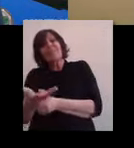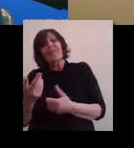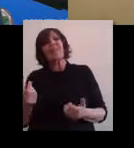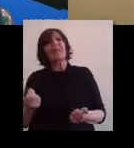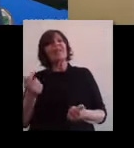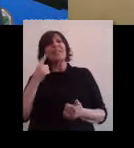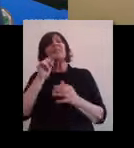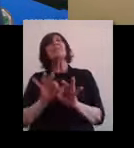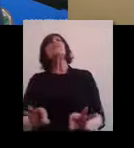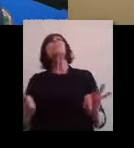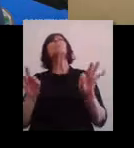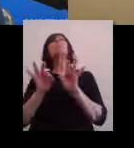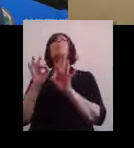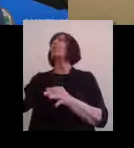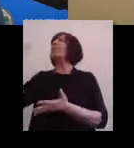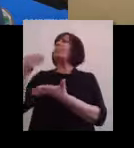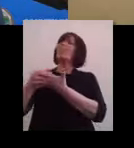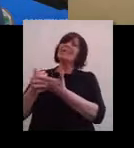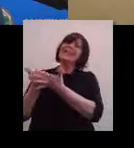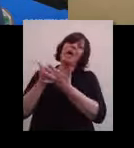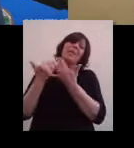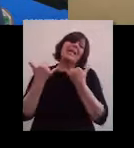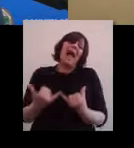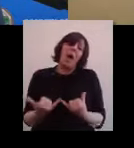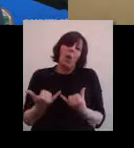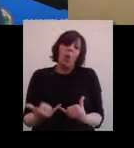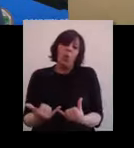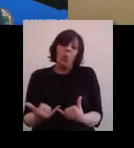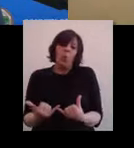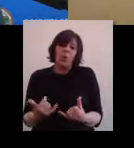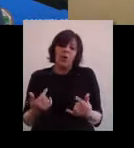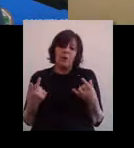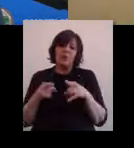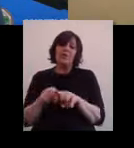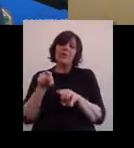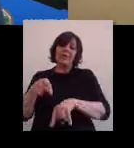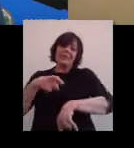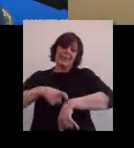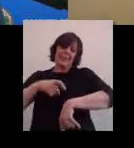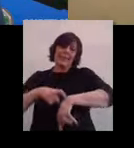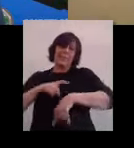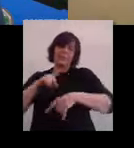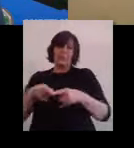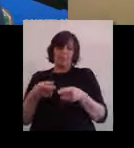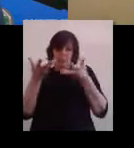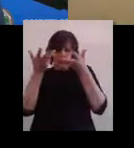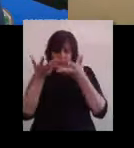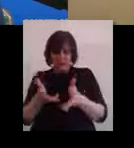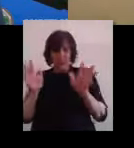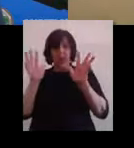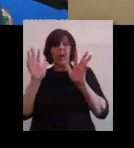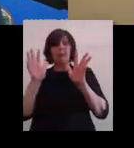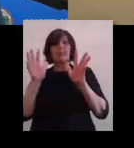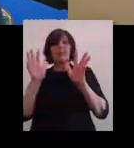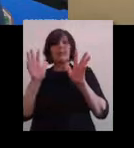to help us now during this really bad period, so that when we come out of it, we can come out of it as strong as possible. I'm